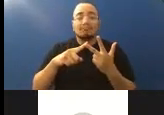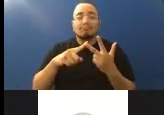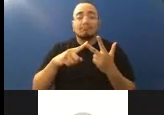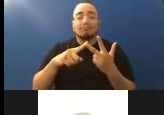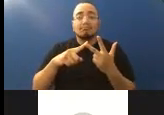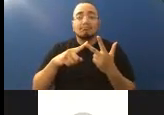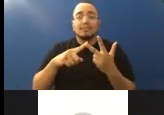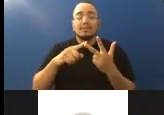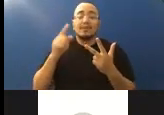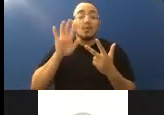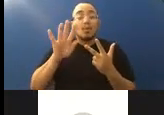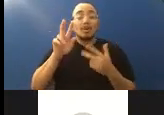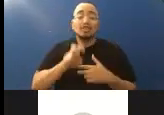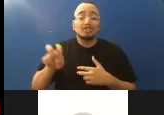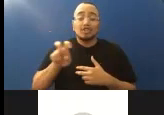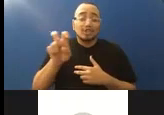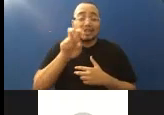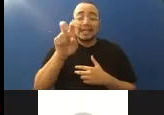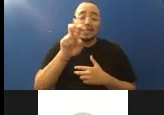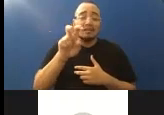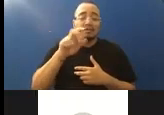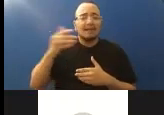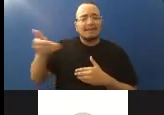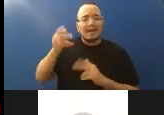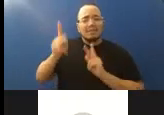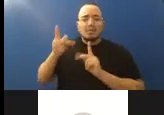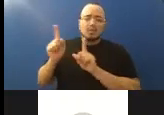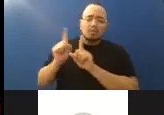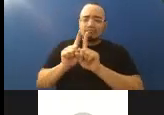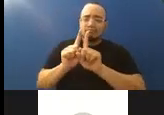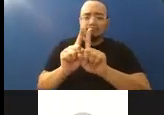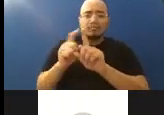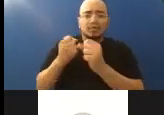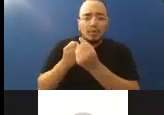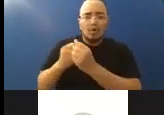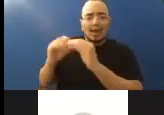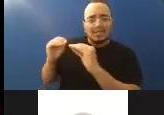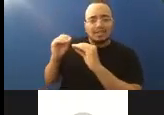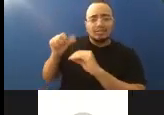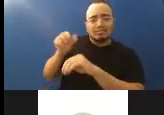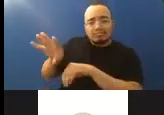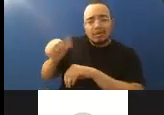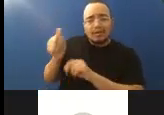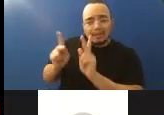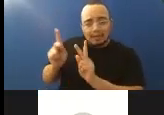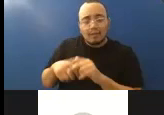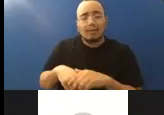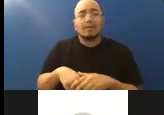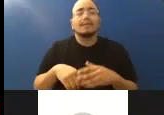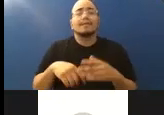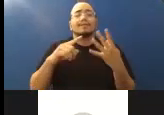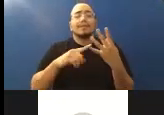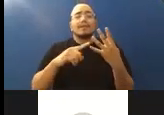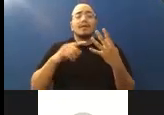in your journey, because that's also very important. I think organizations also need to highlight women